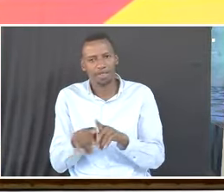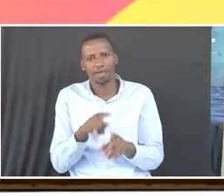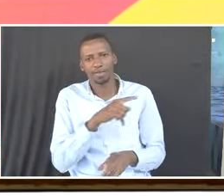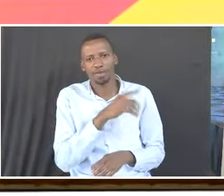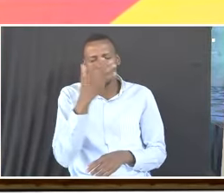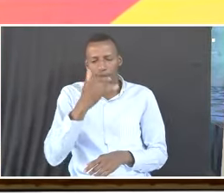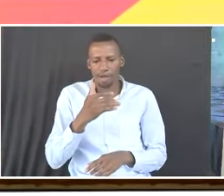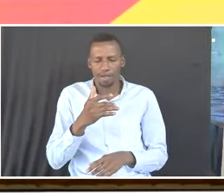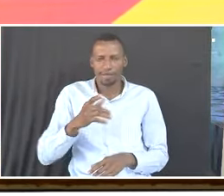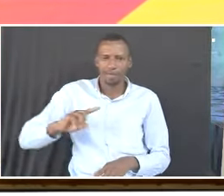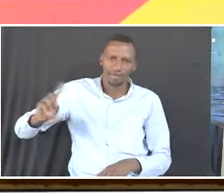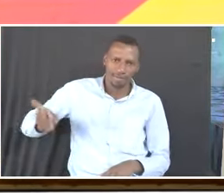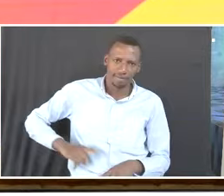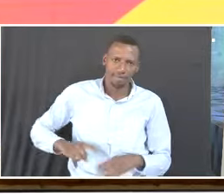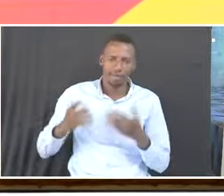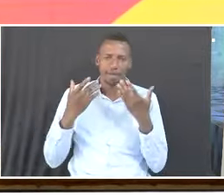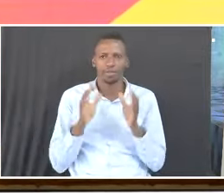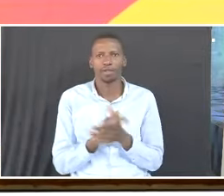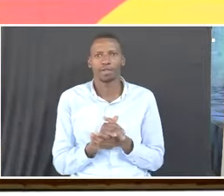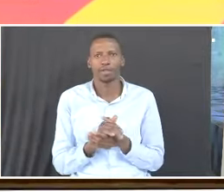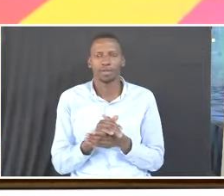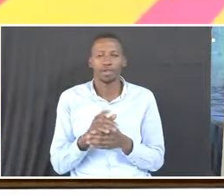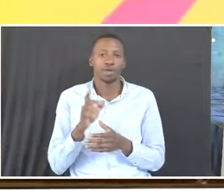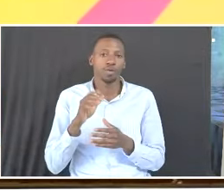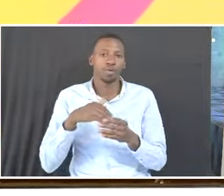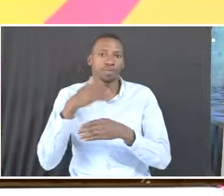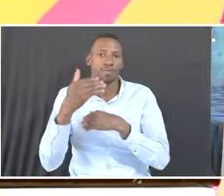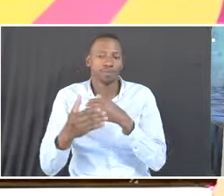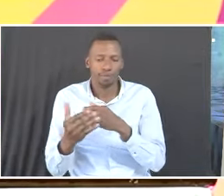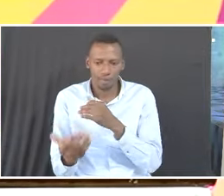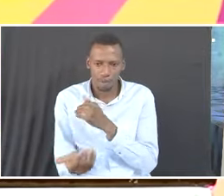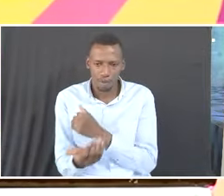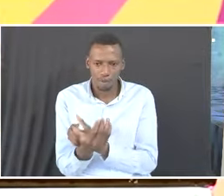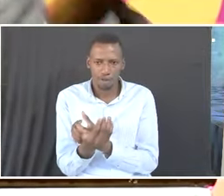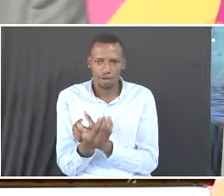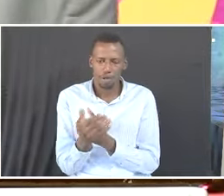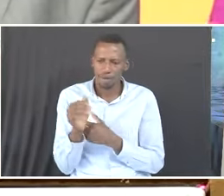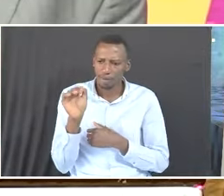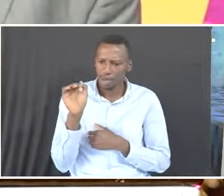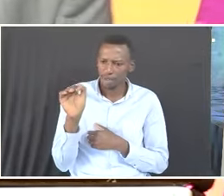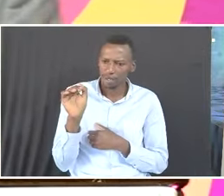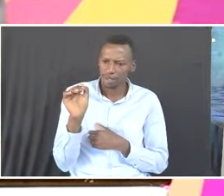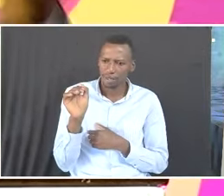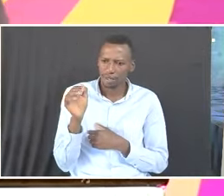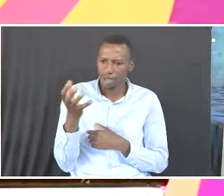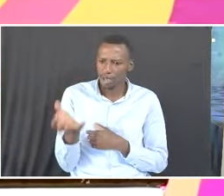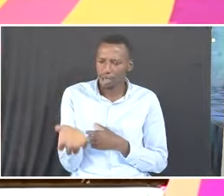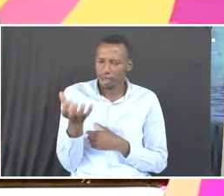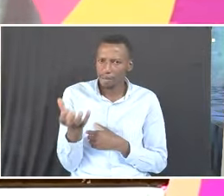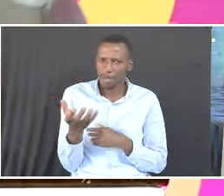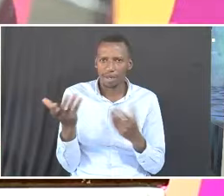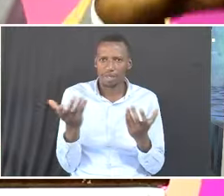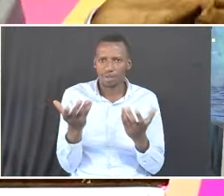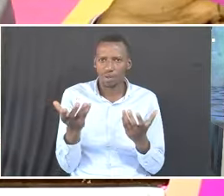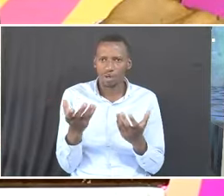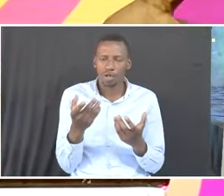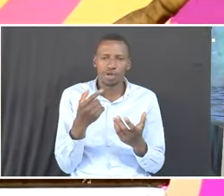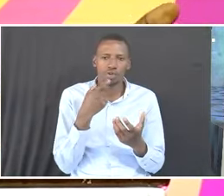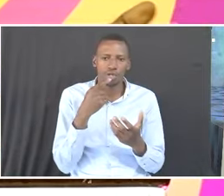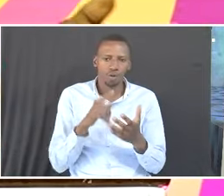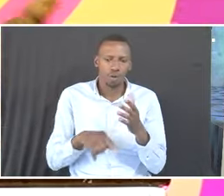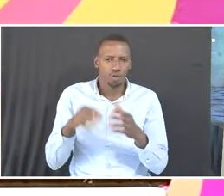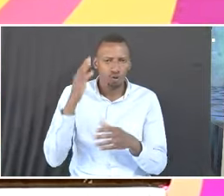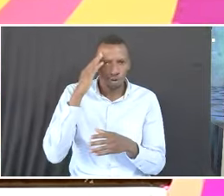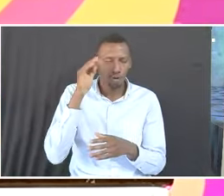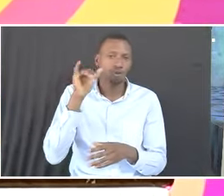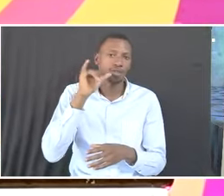we were full. The following morning, we asked the mommy, where is mandazi? And she said, you know, yesterday was Christmas,